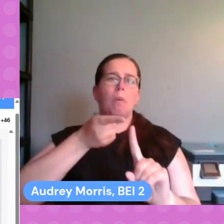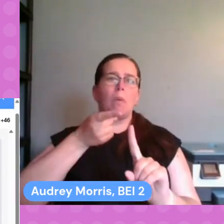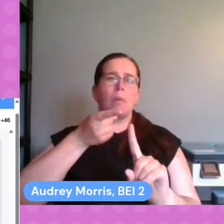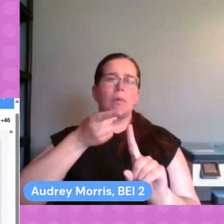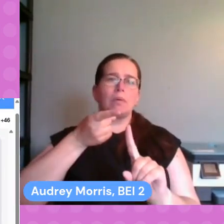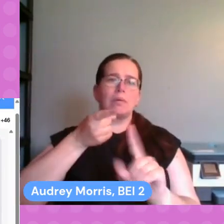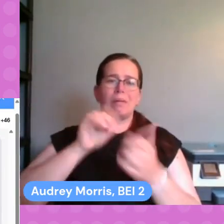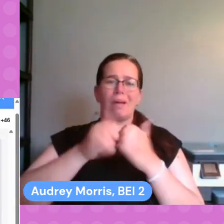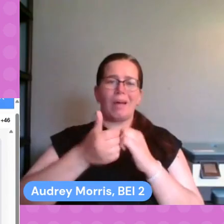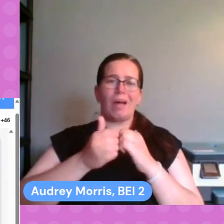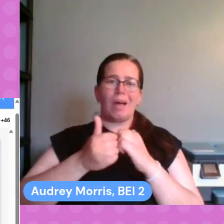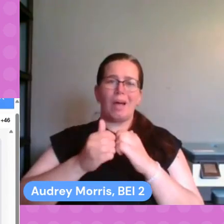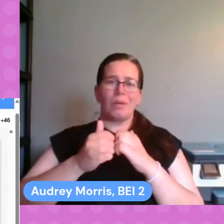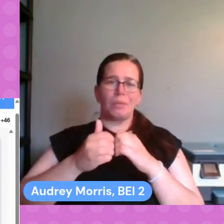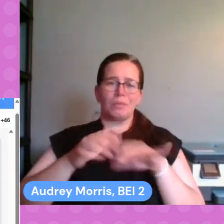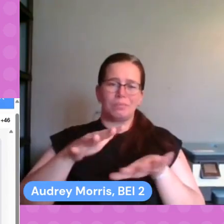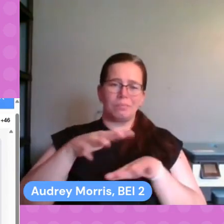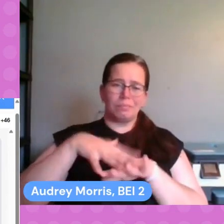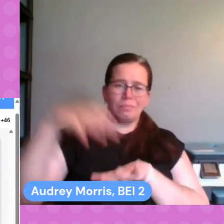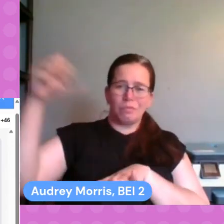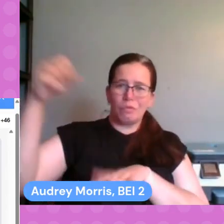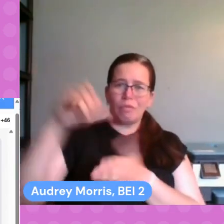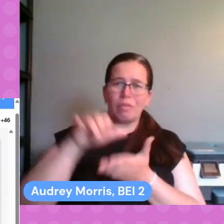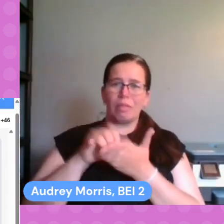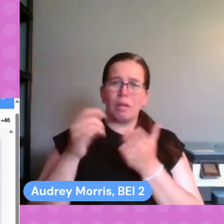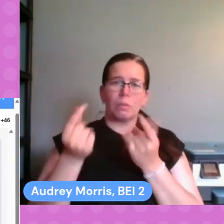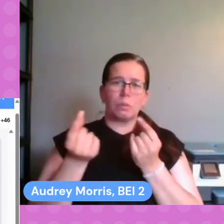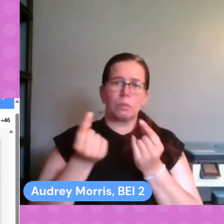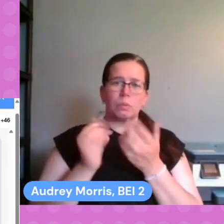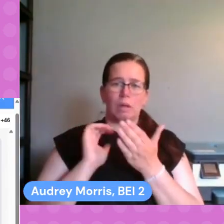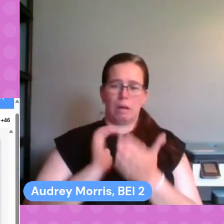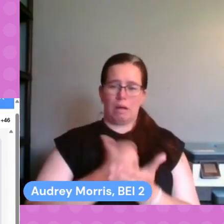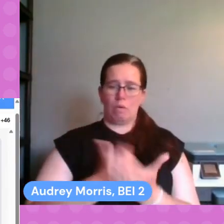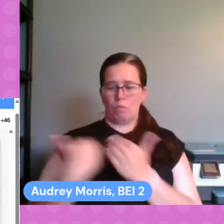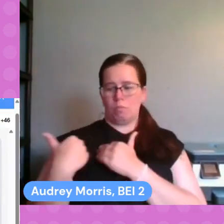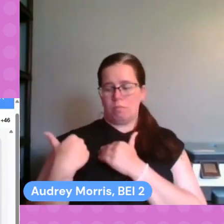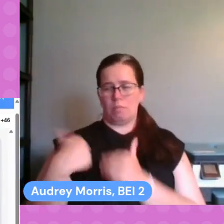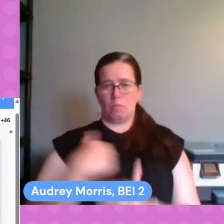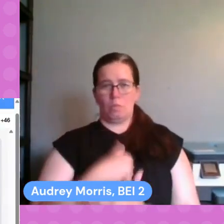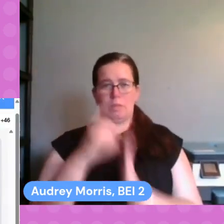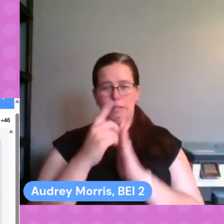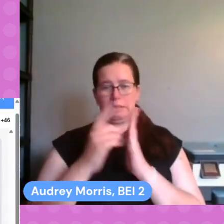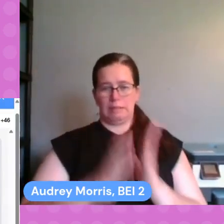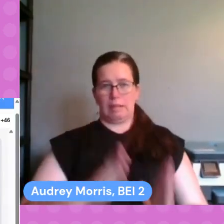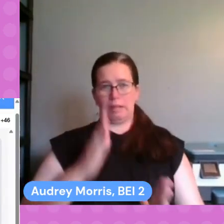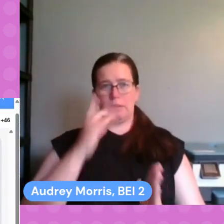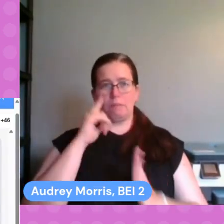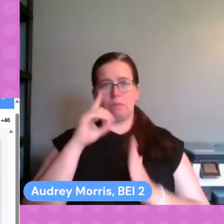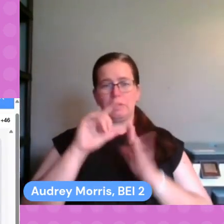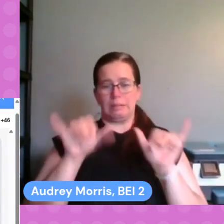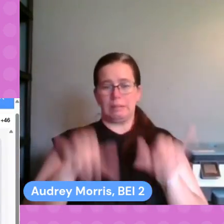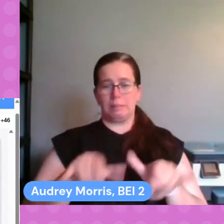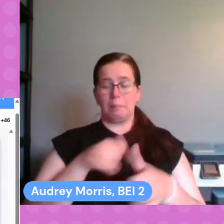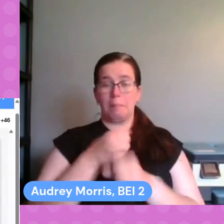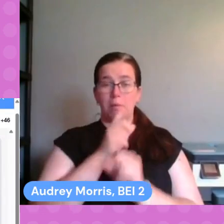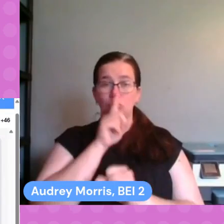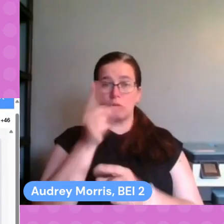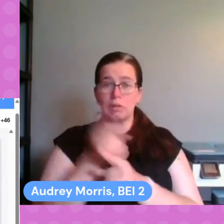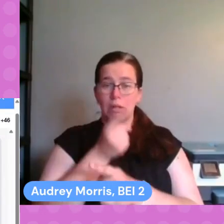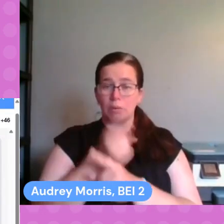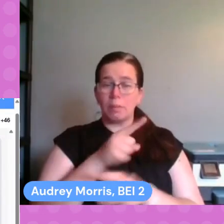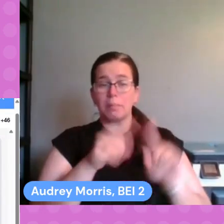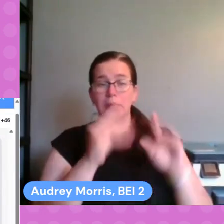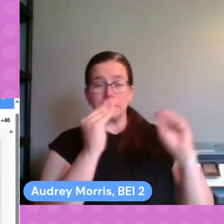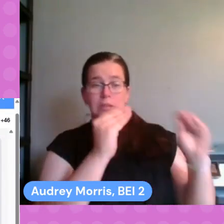how do we surface this, and what's our responsibility as designers of these systems to make sure they're accurate, but also educate the users of them